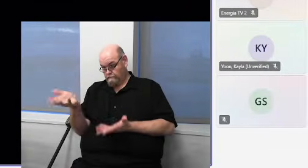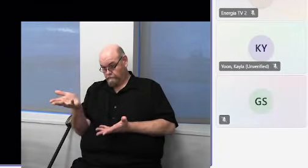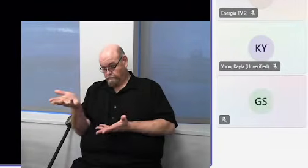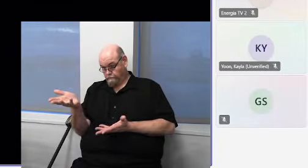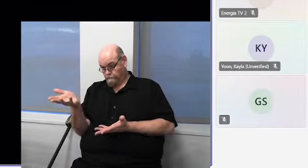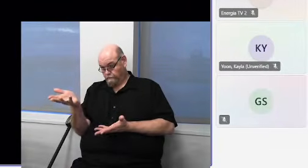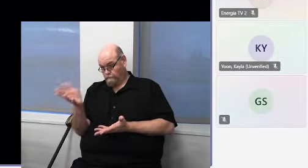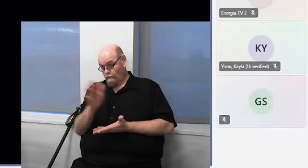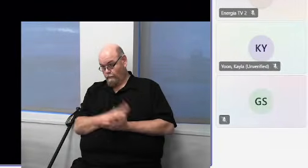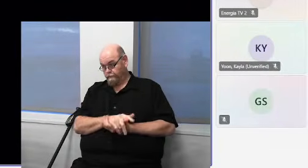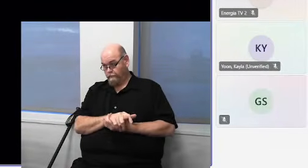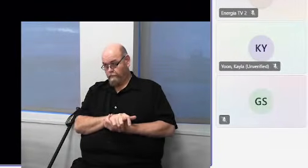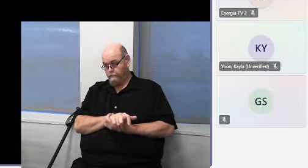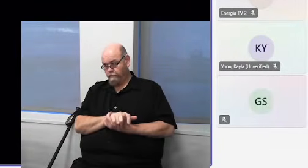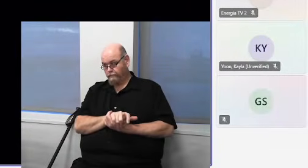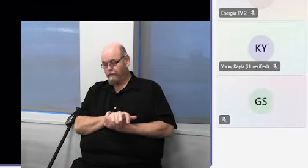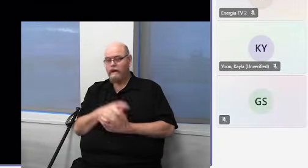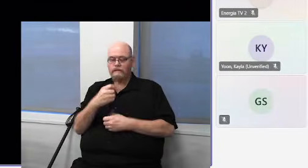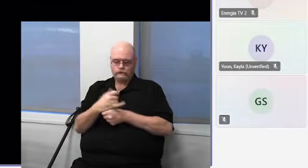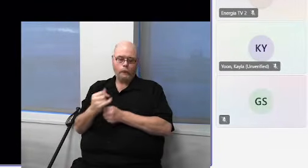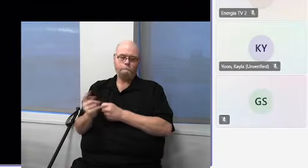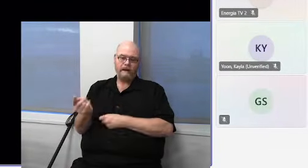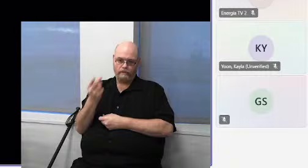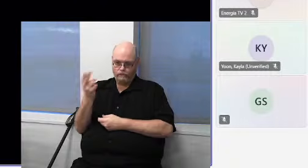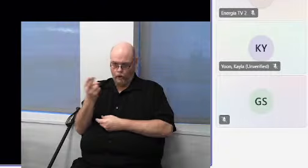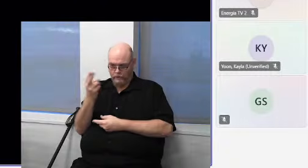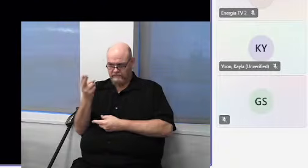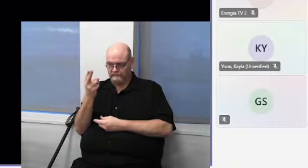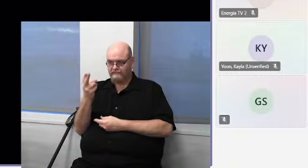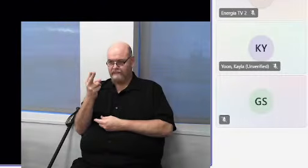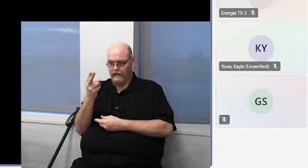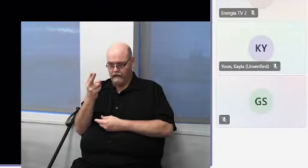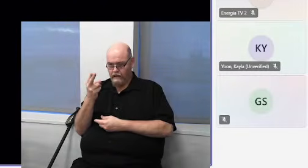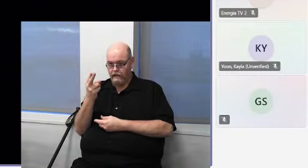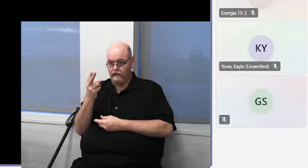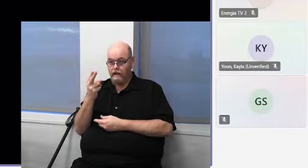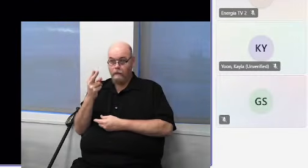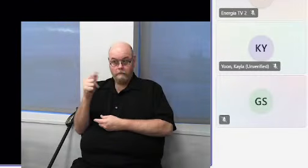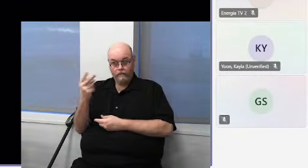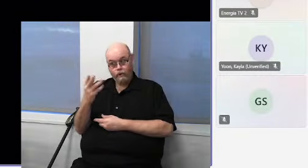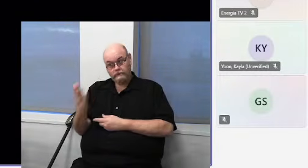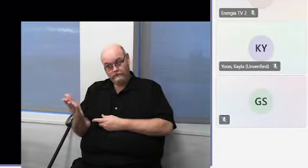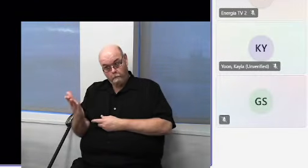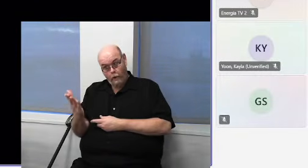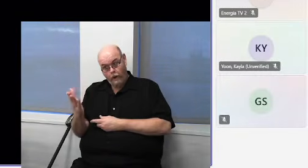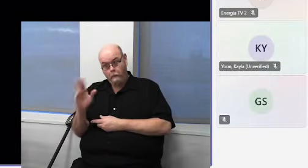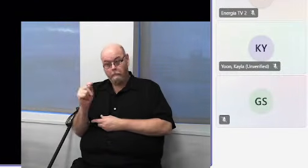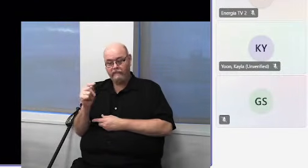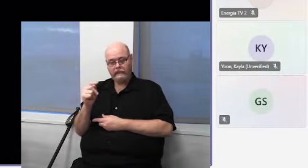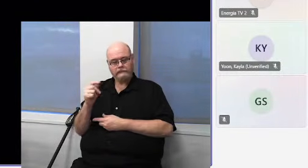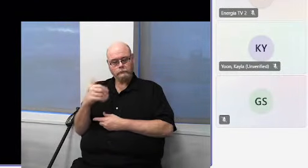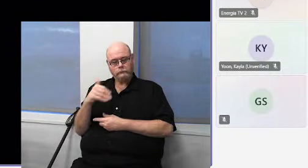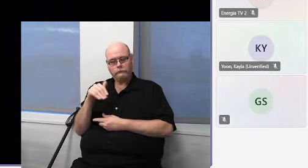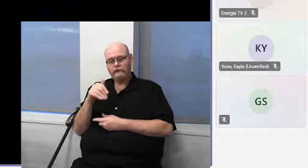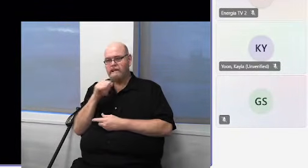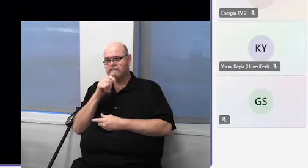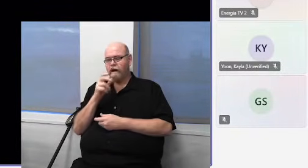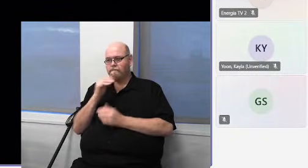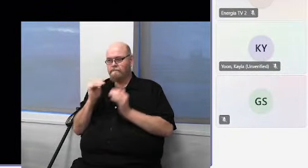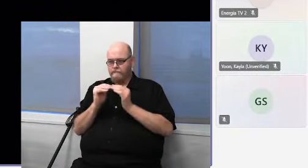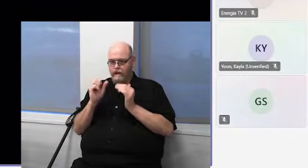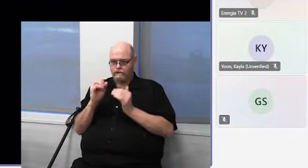afternoon? So we'll make it Thursday. Okay, Thursday afternoon. I could make it Thursday morning, but that's a